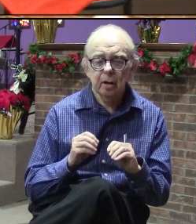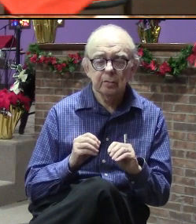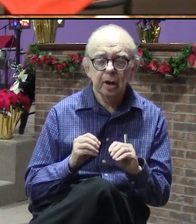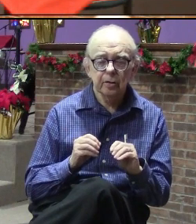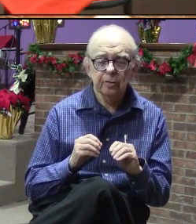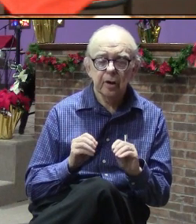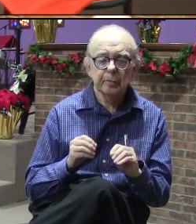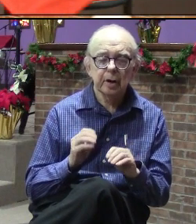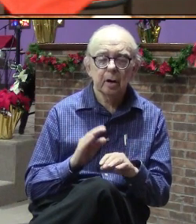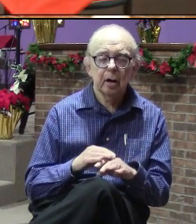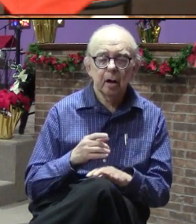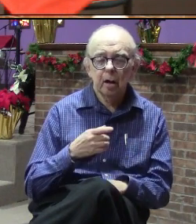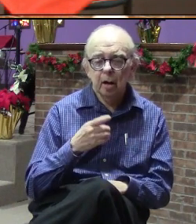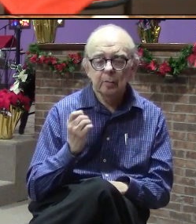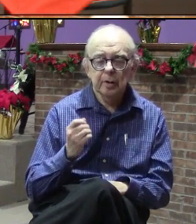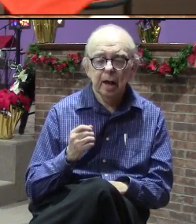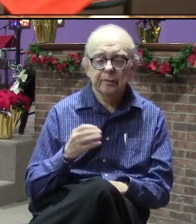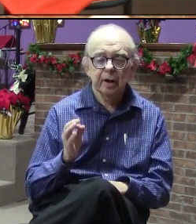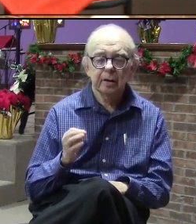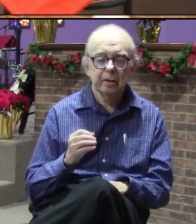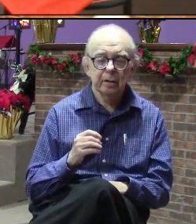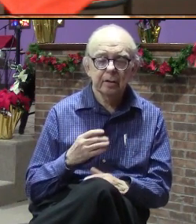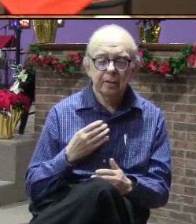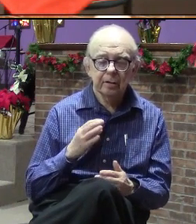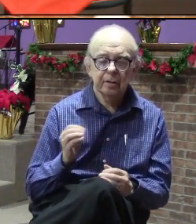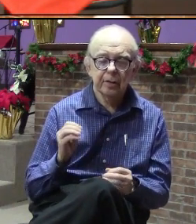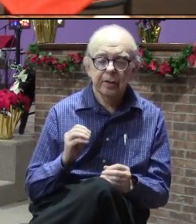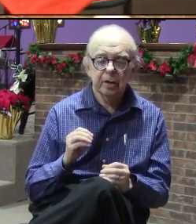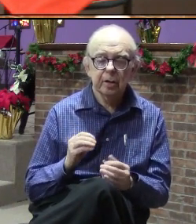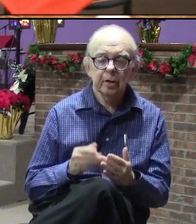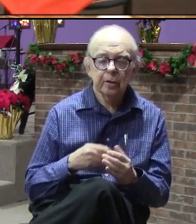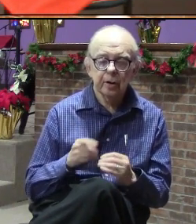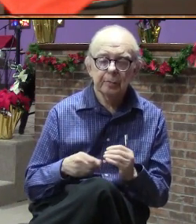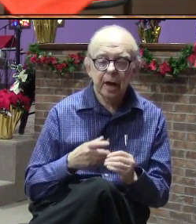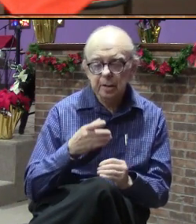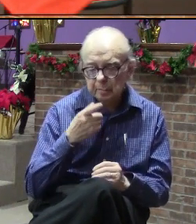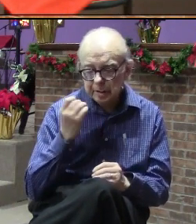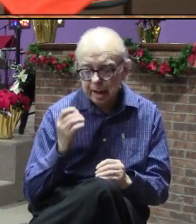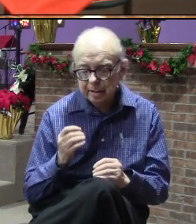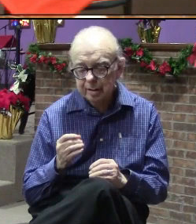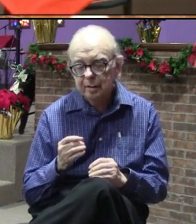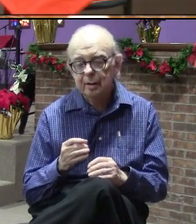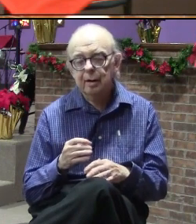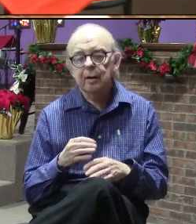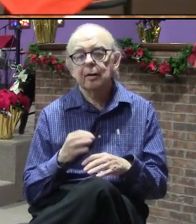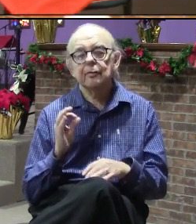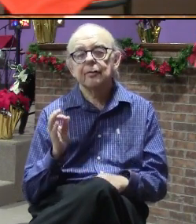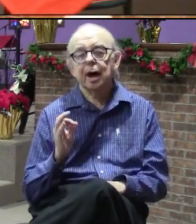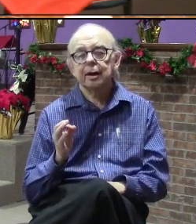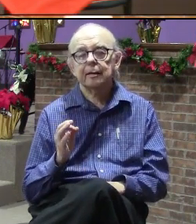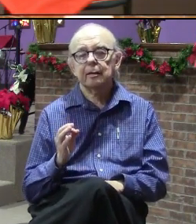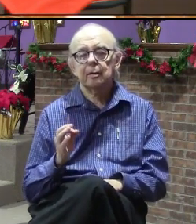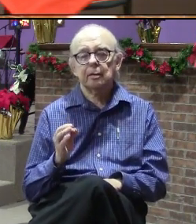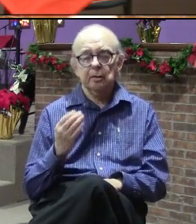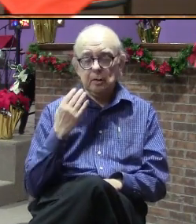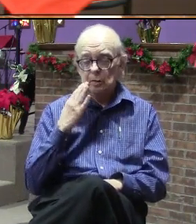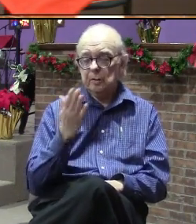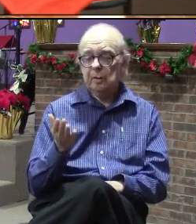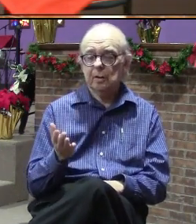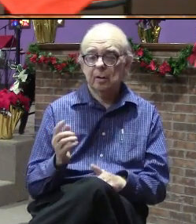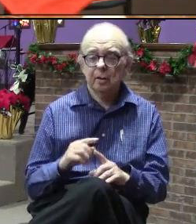Friday, because there's nothing good about that Black Friday. Okay? But I don't know about